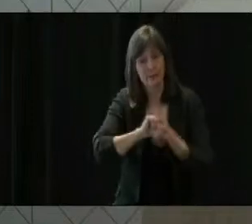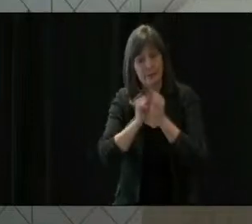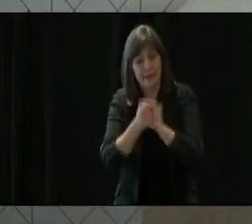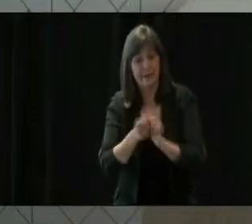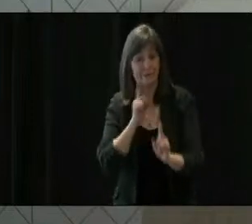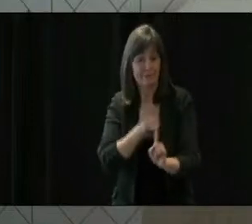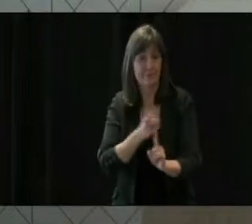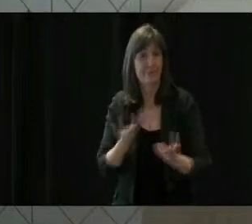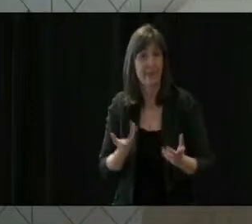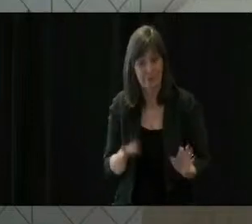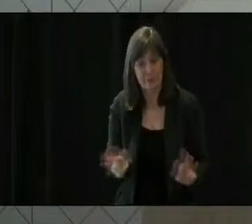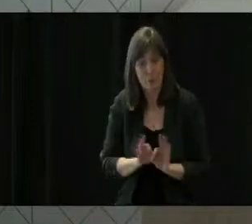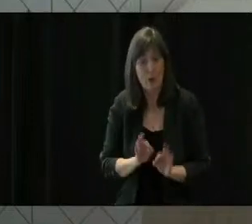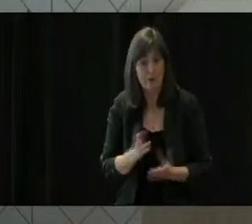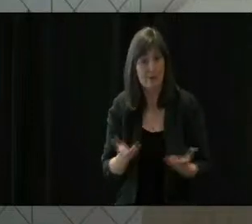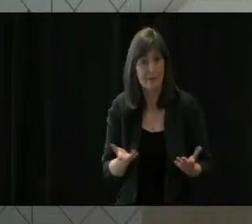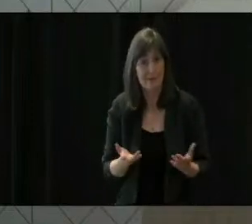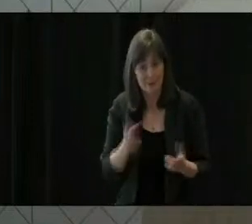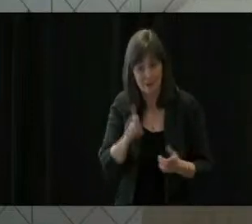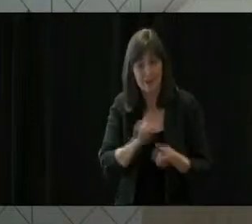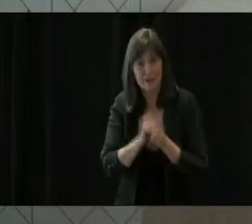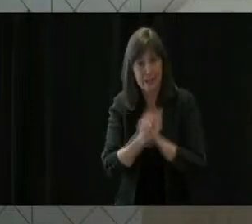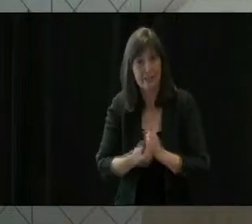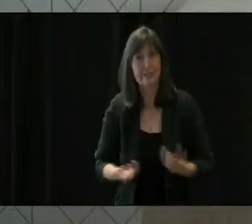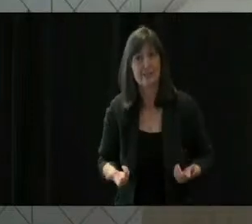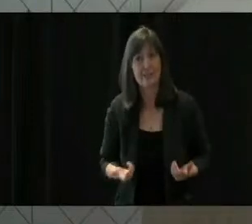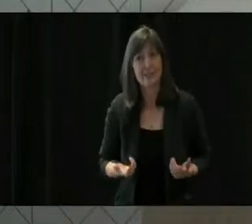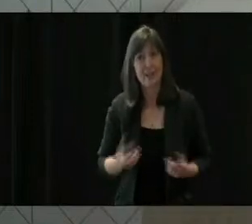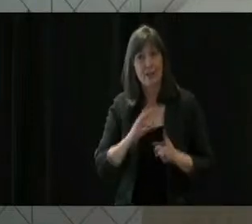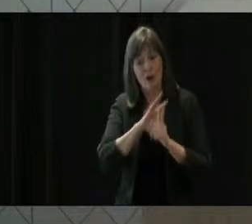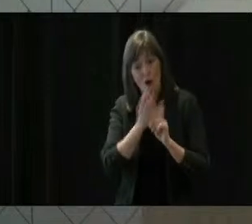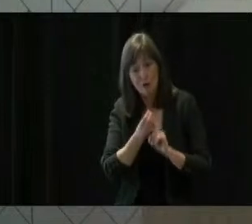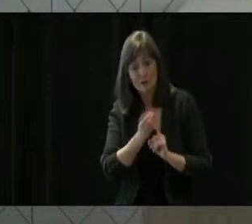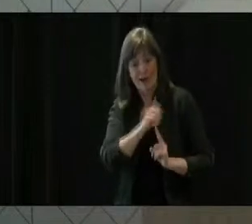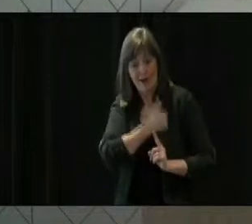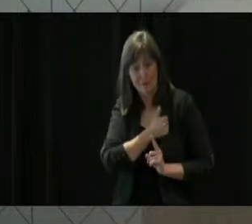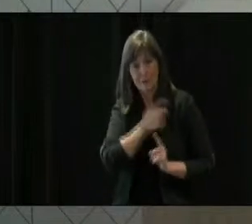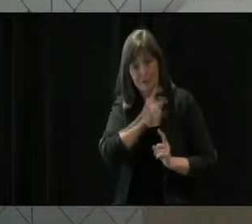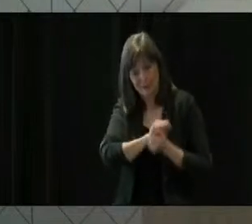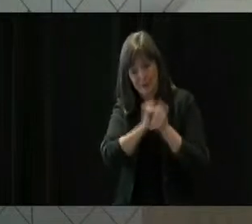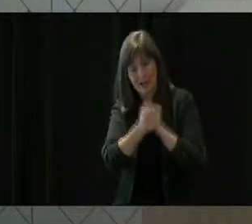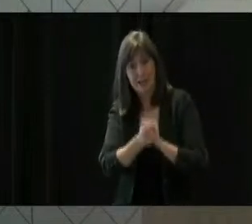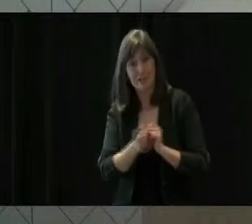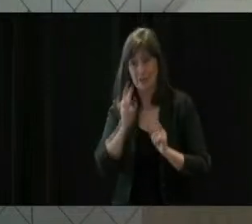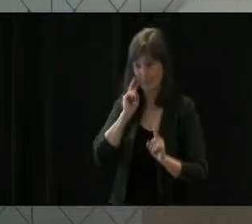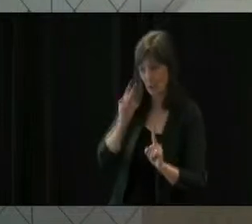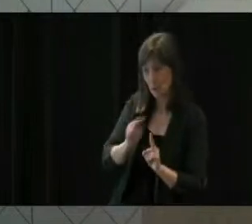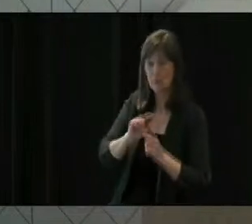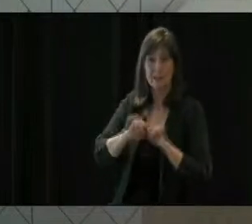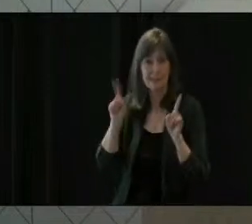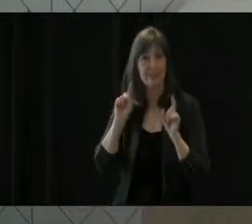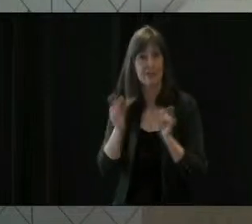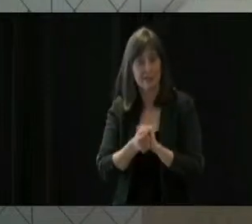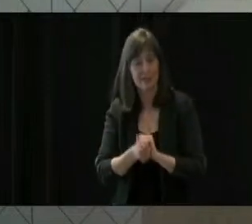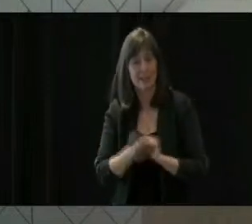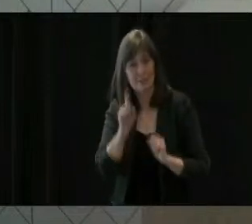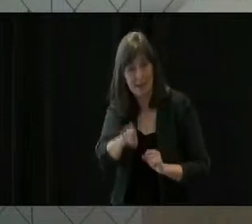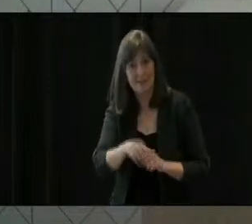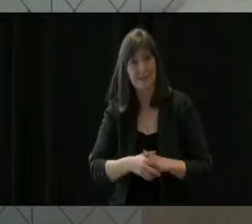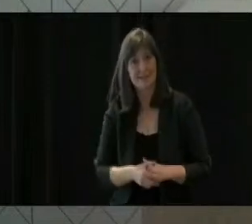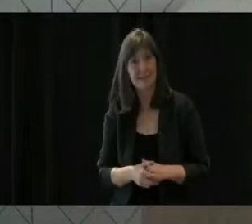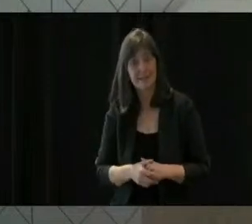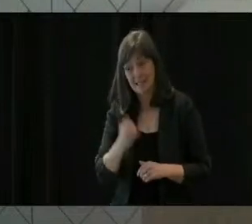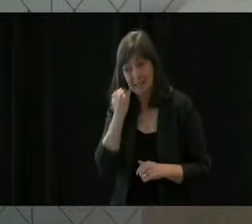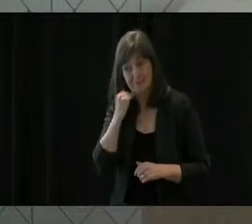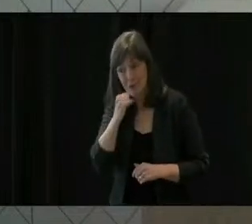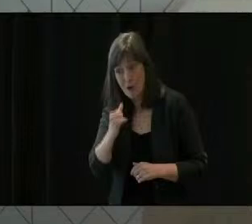they're important things. We have to embed a different culture in order to put the province